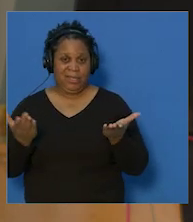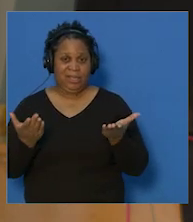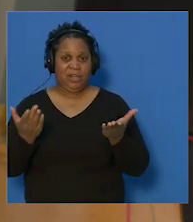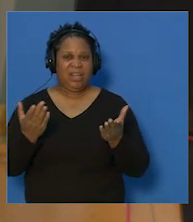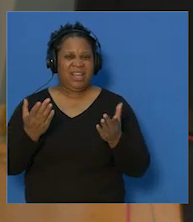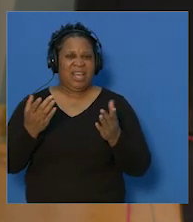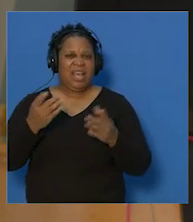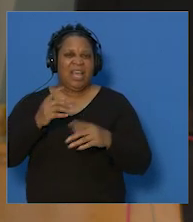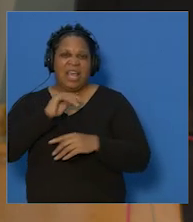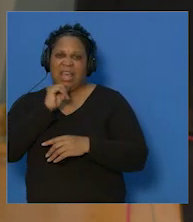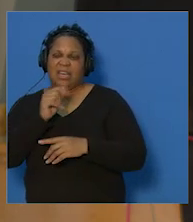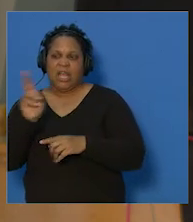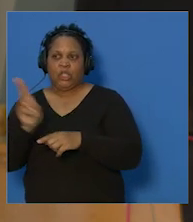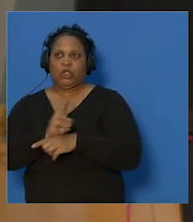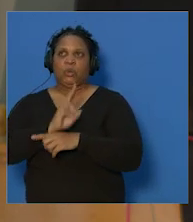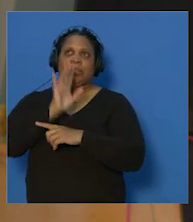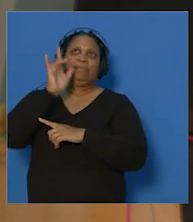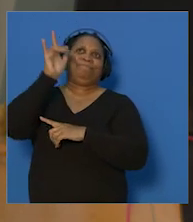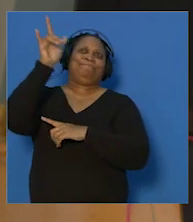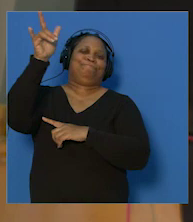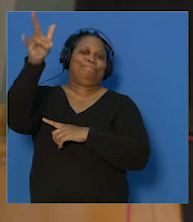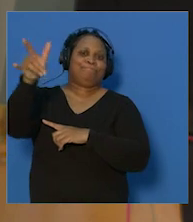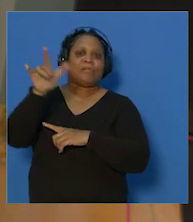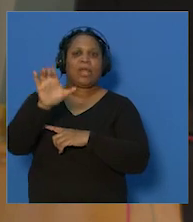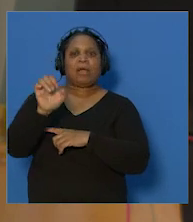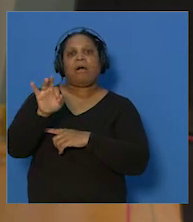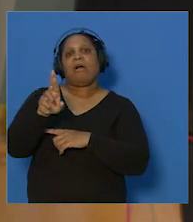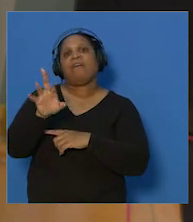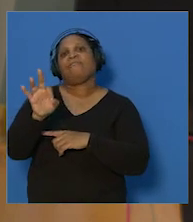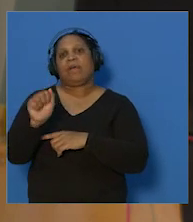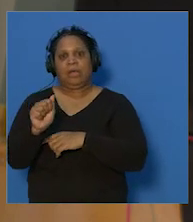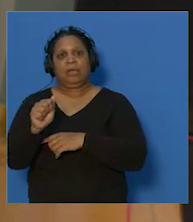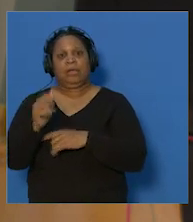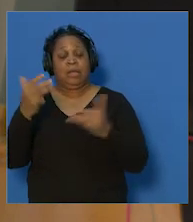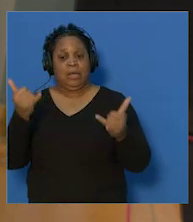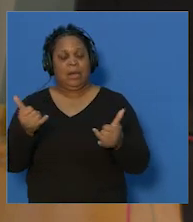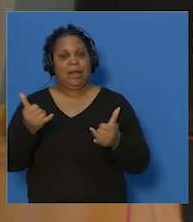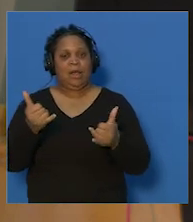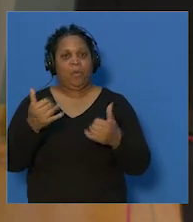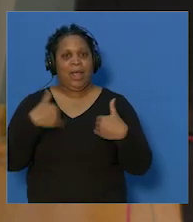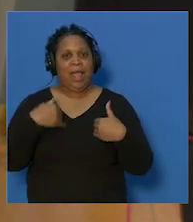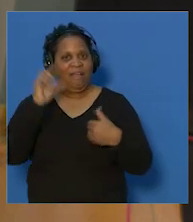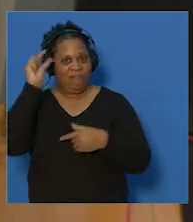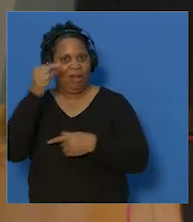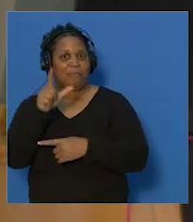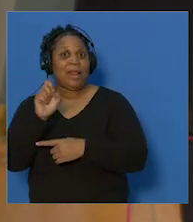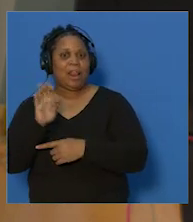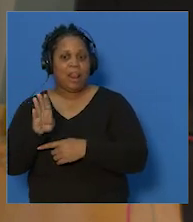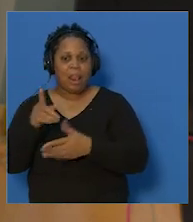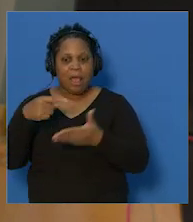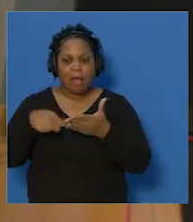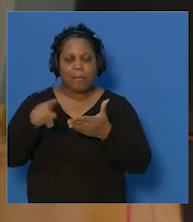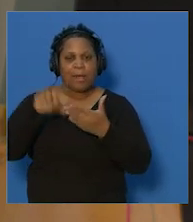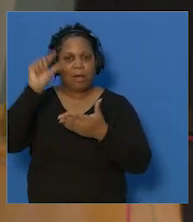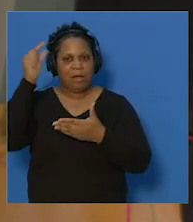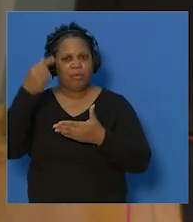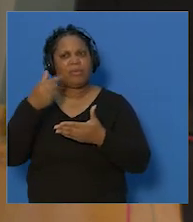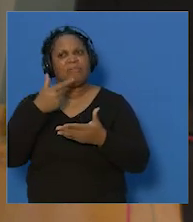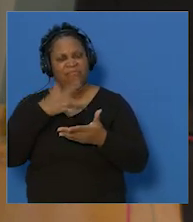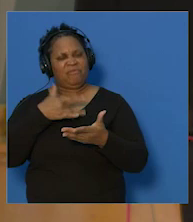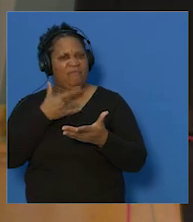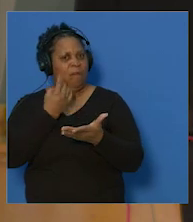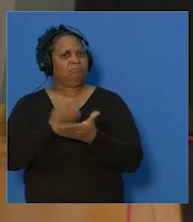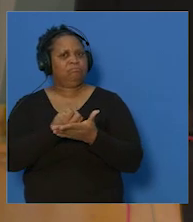use overseas CARFA. Now that we have a government lab that is being paid for by the government, we felt from an economic point of